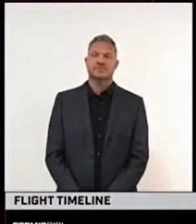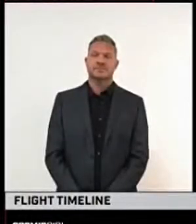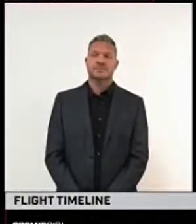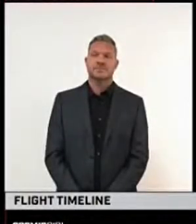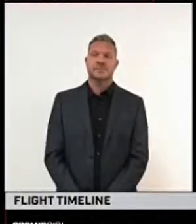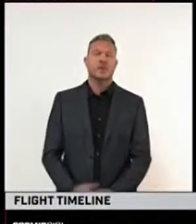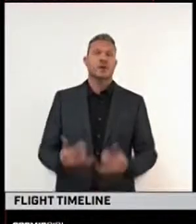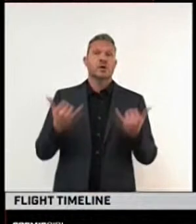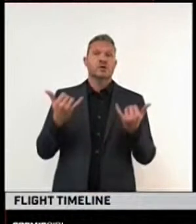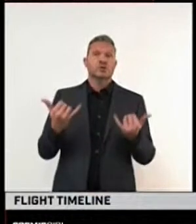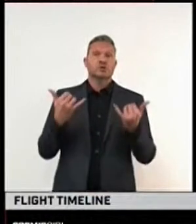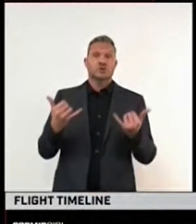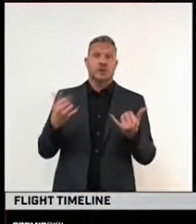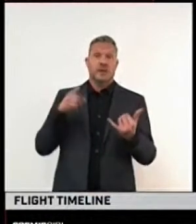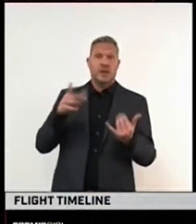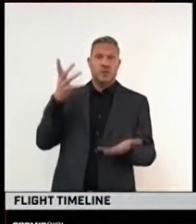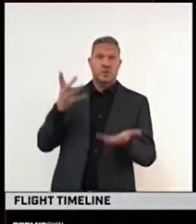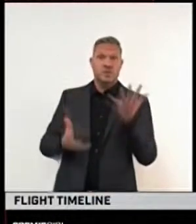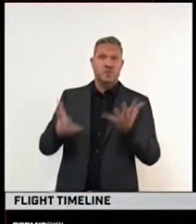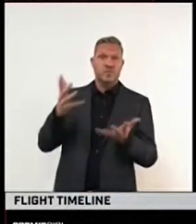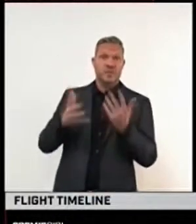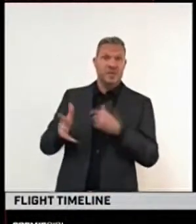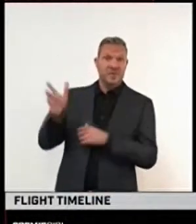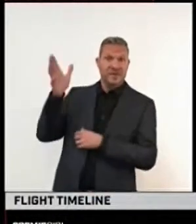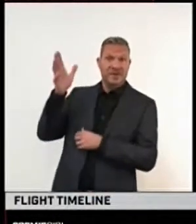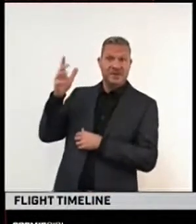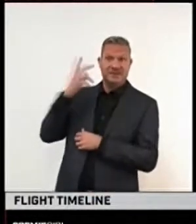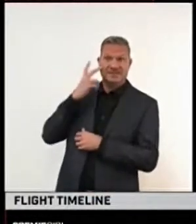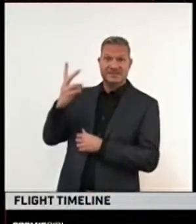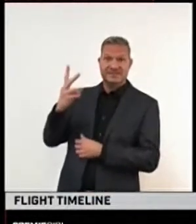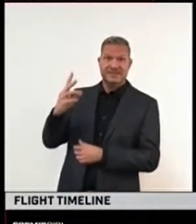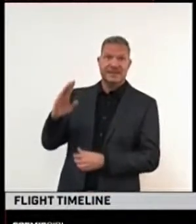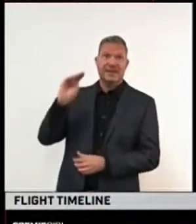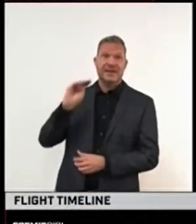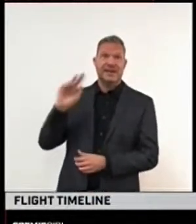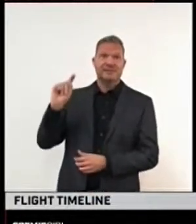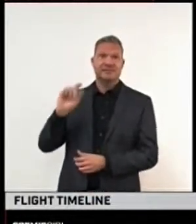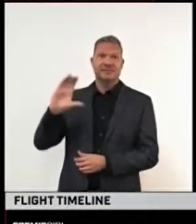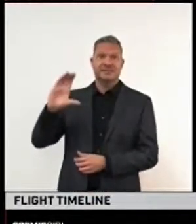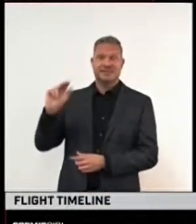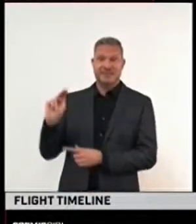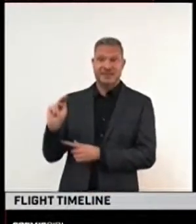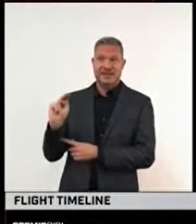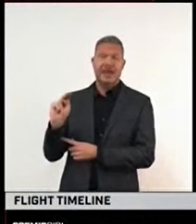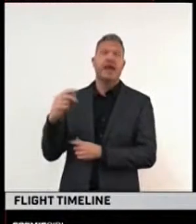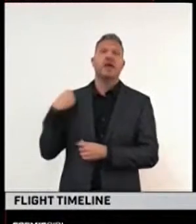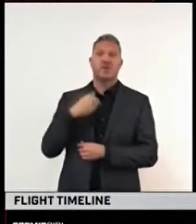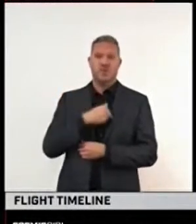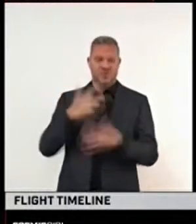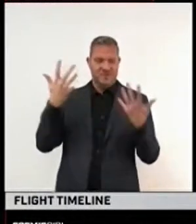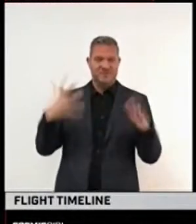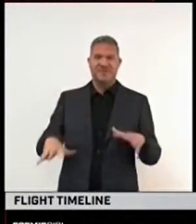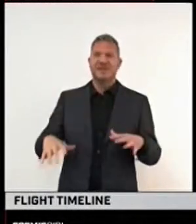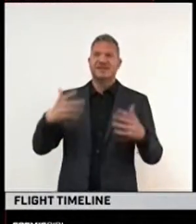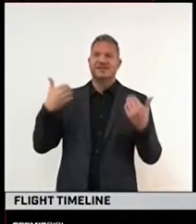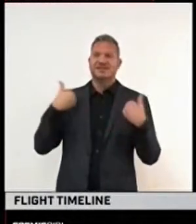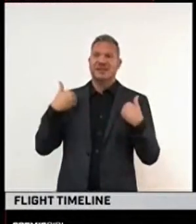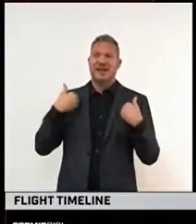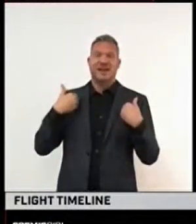you all might have heard on MCC, we were able to drop successfully and separate from Cosmic Girl. We have already passed a number